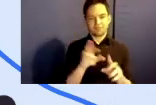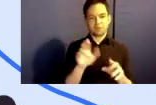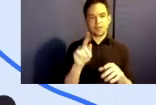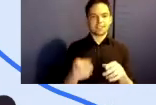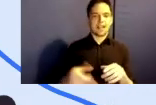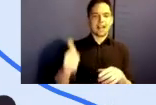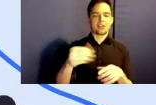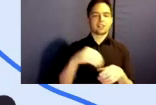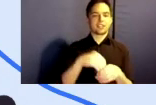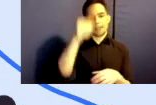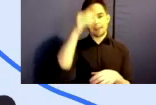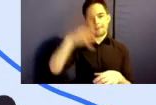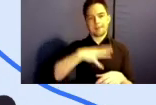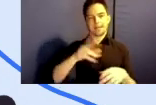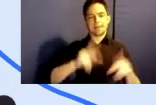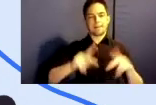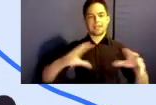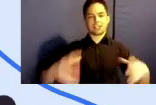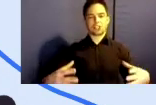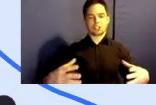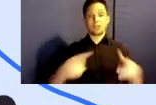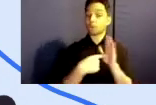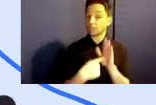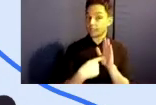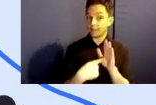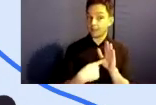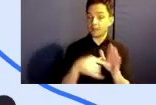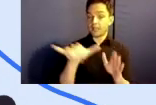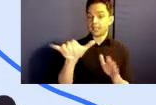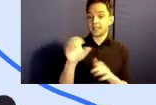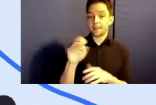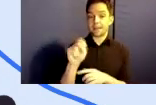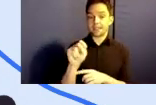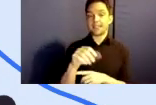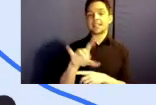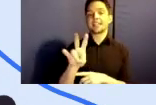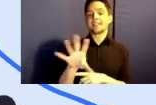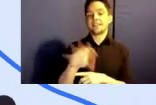male population. So in, for example, Yemen, 75% male,